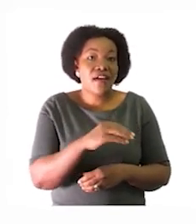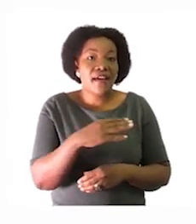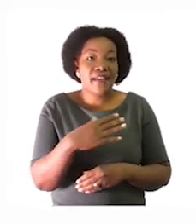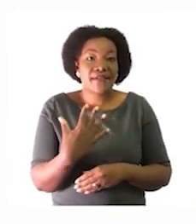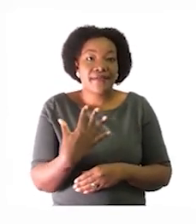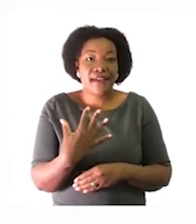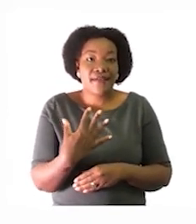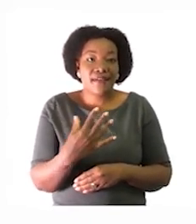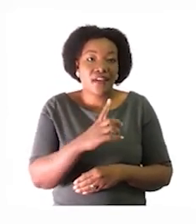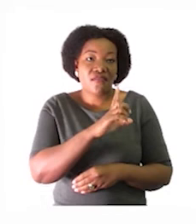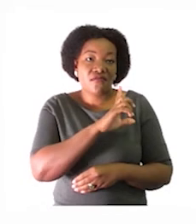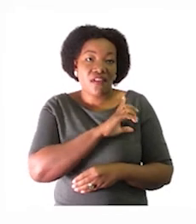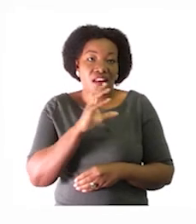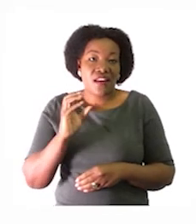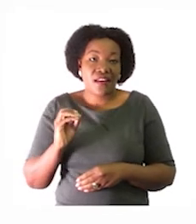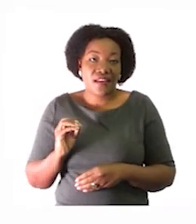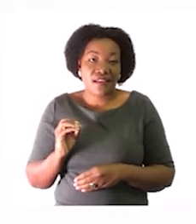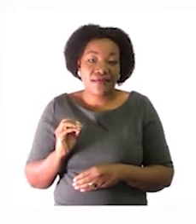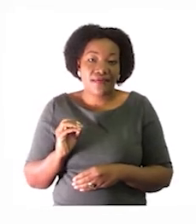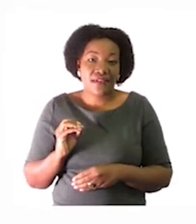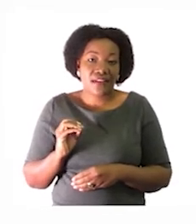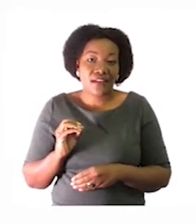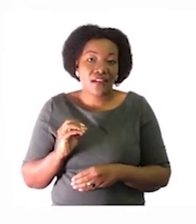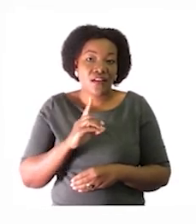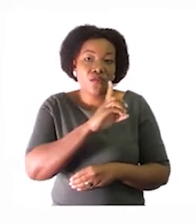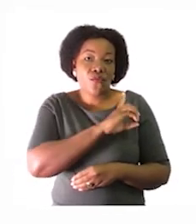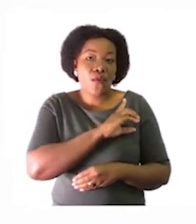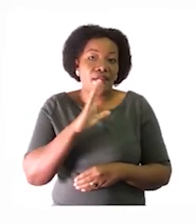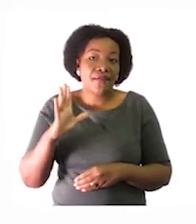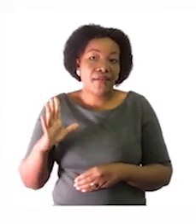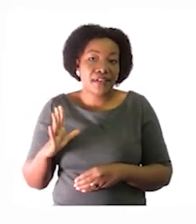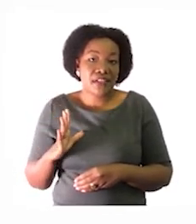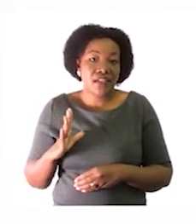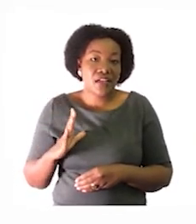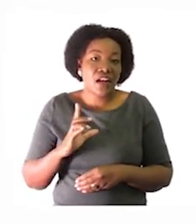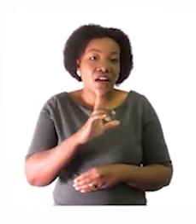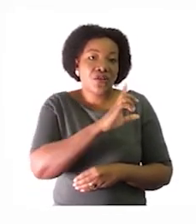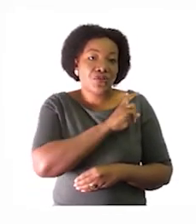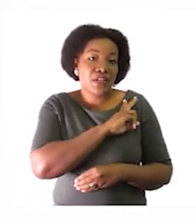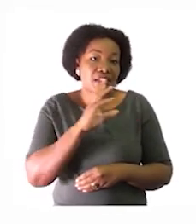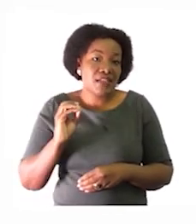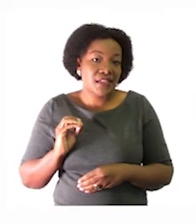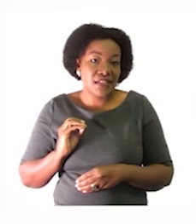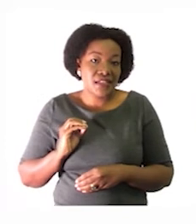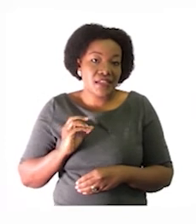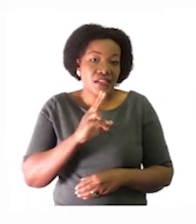answer. 0, 5, 10, 15,